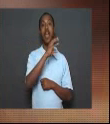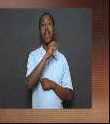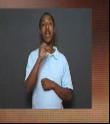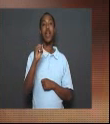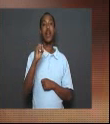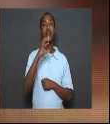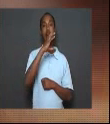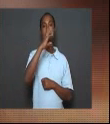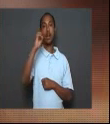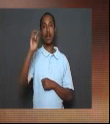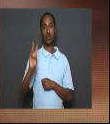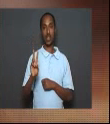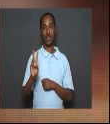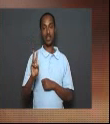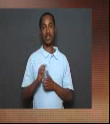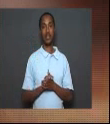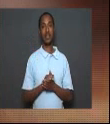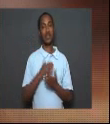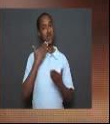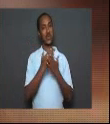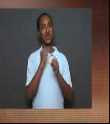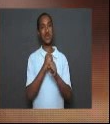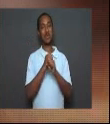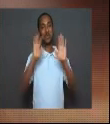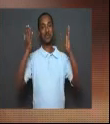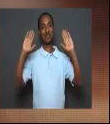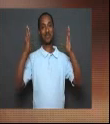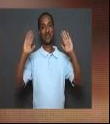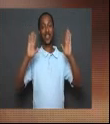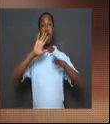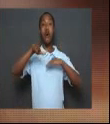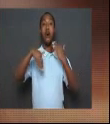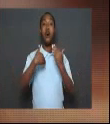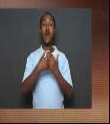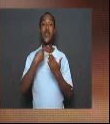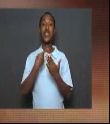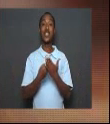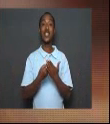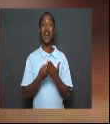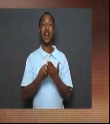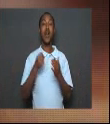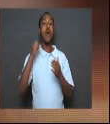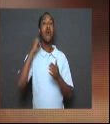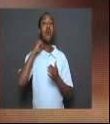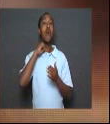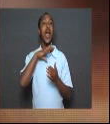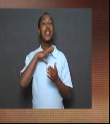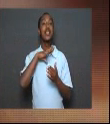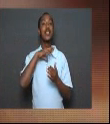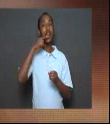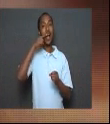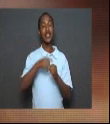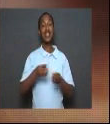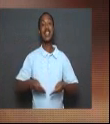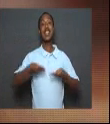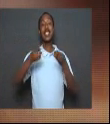monoxide, and carbon dioxide, good job. All of these are waste